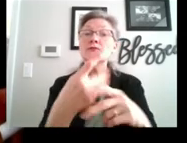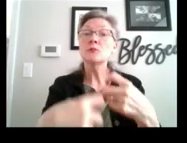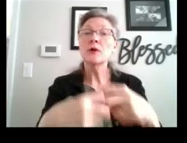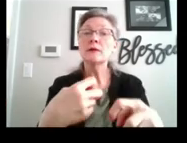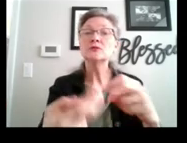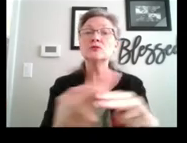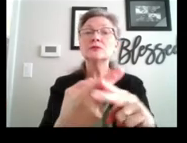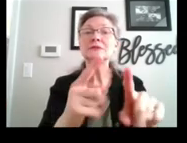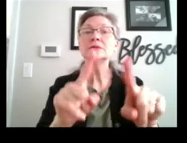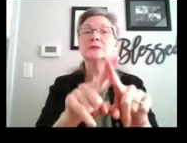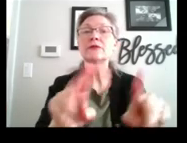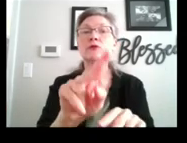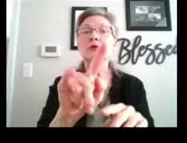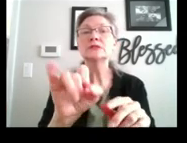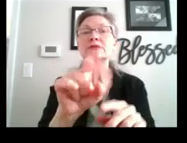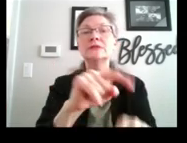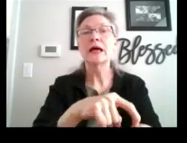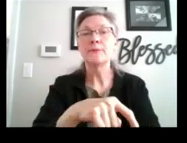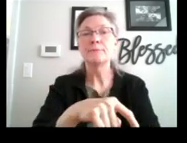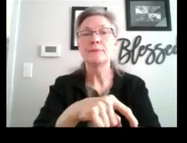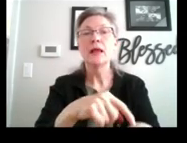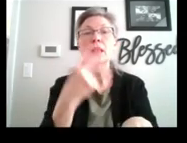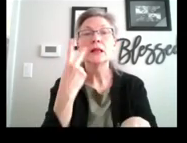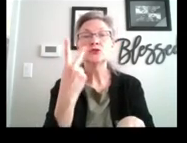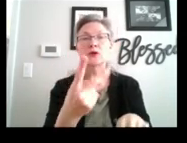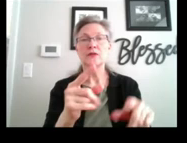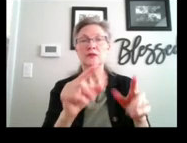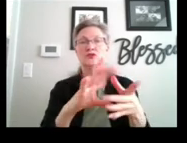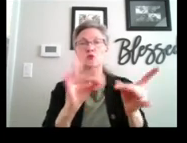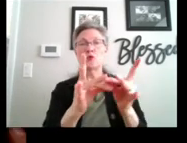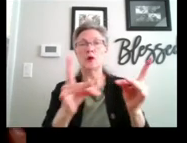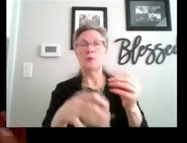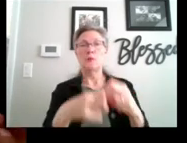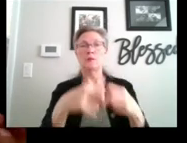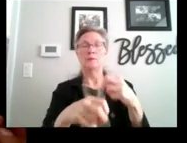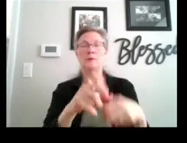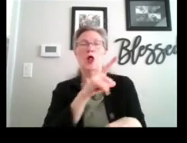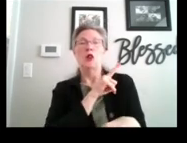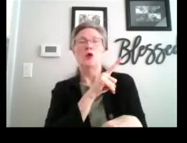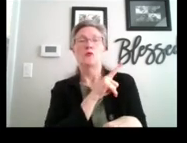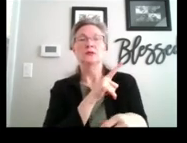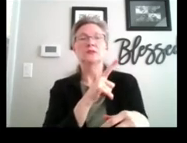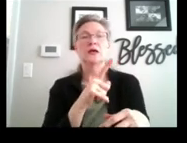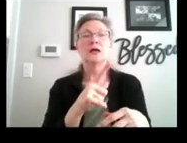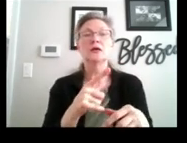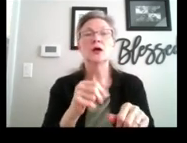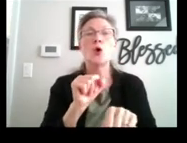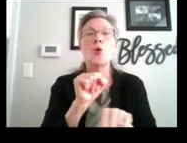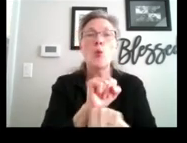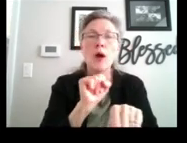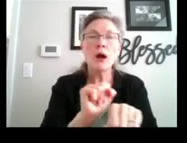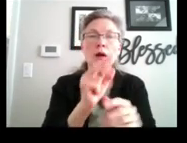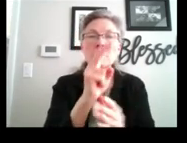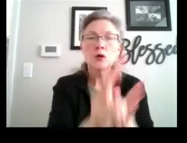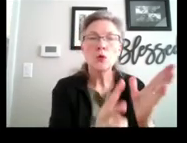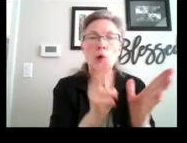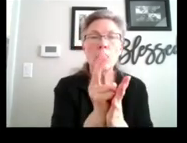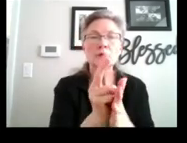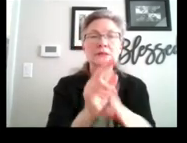using these different units of time. Let's take a look at this word problem first. Larissa spent 2 hours on a science project. Cliff